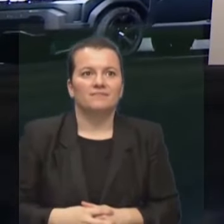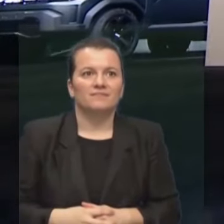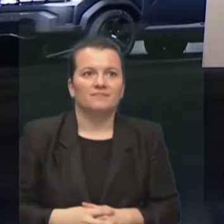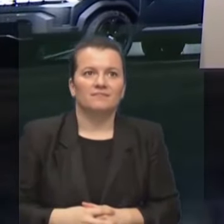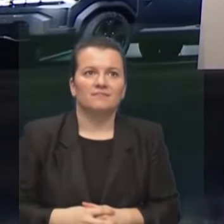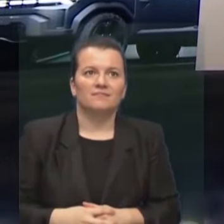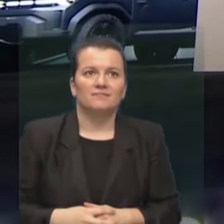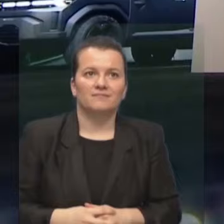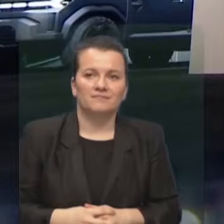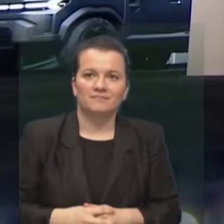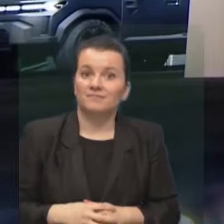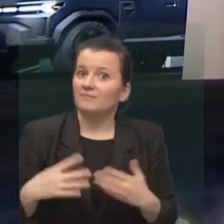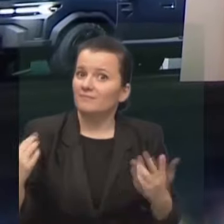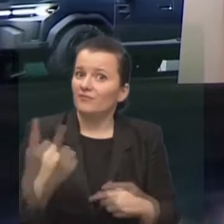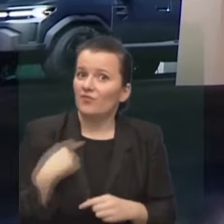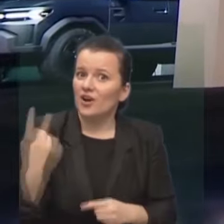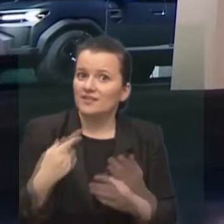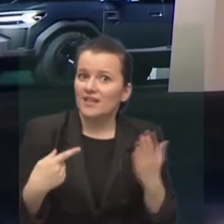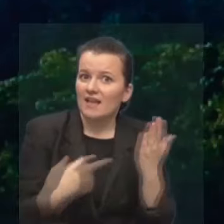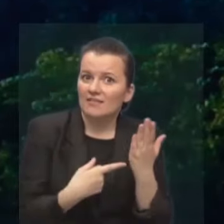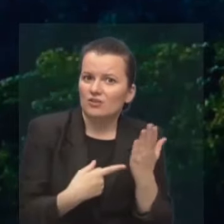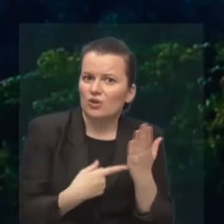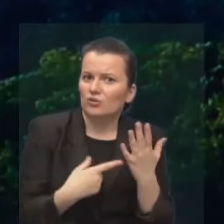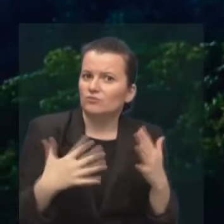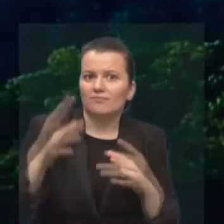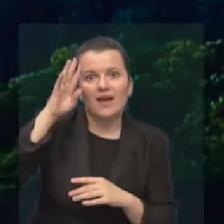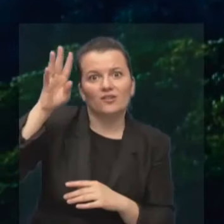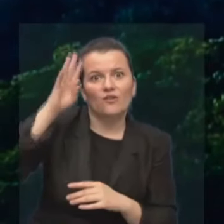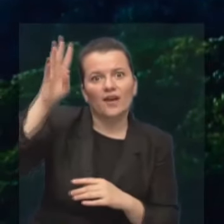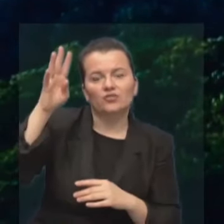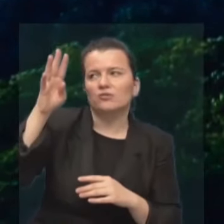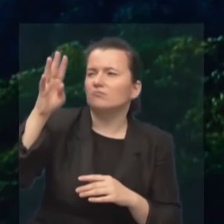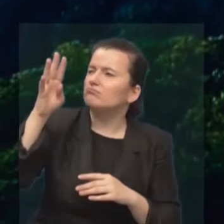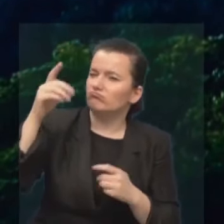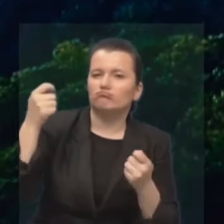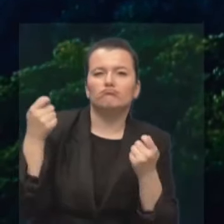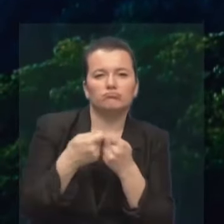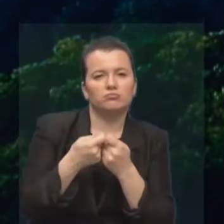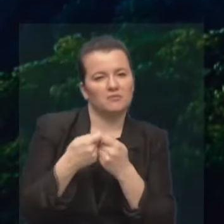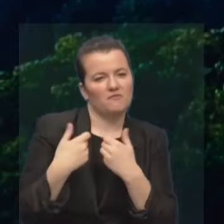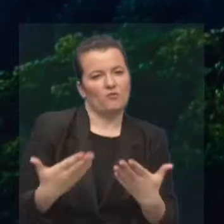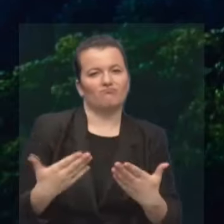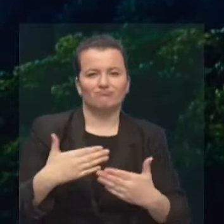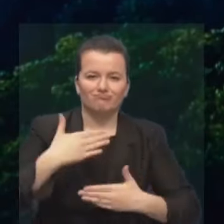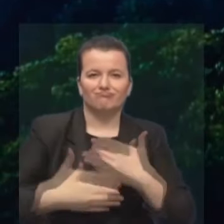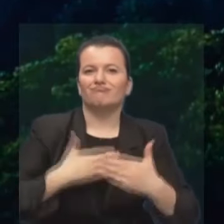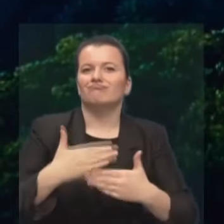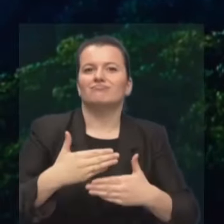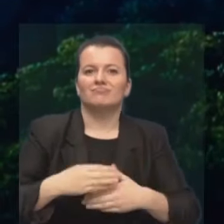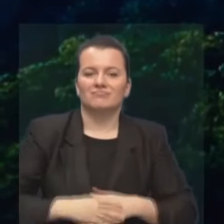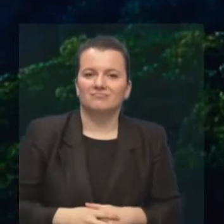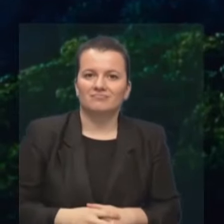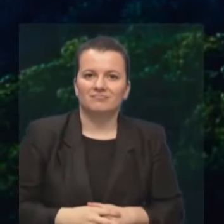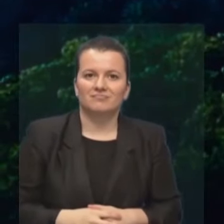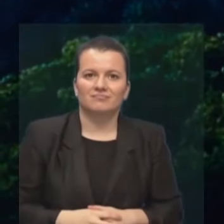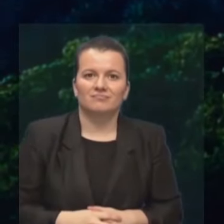technology and innovation are always at the service of people and never the other way around, because the ultimate goal